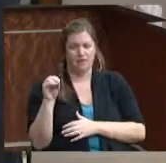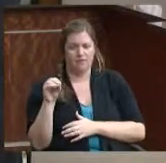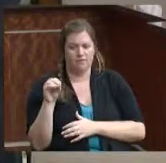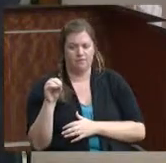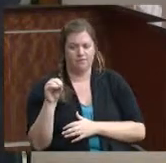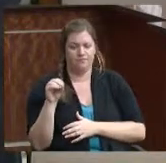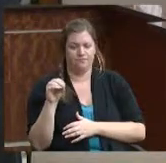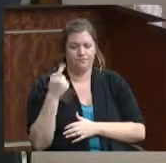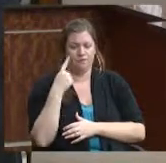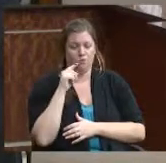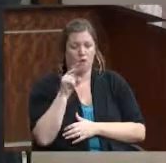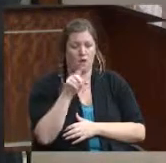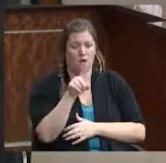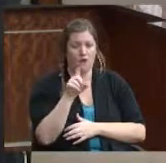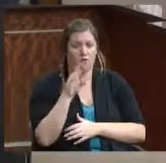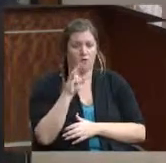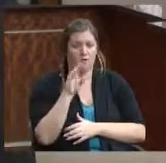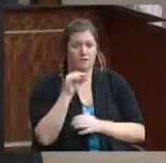Eldensburg, Maryland, for